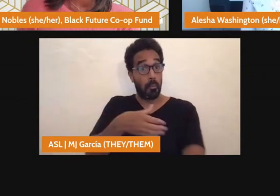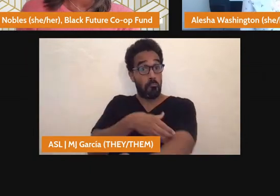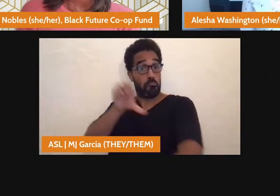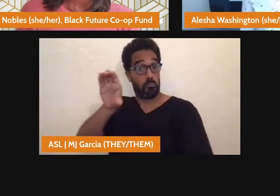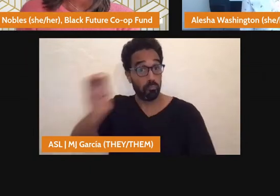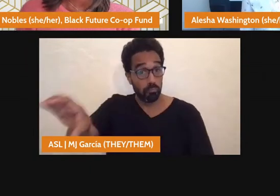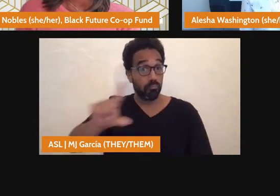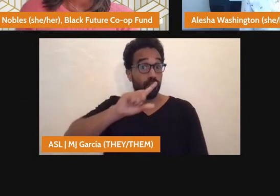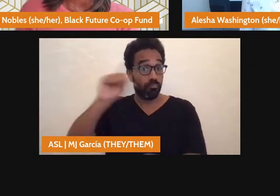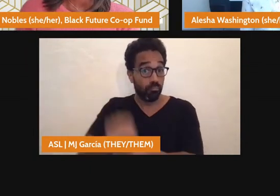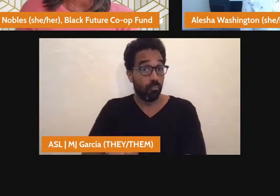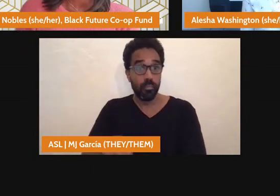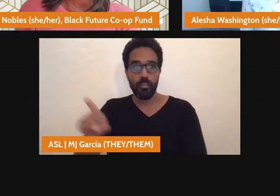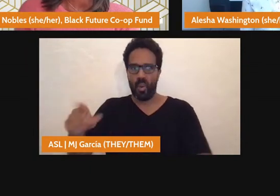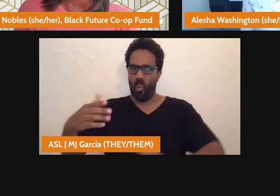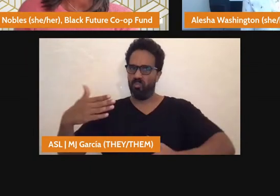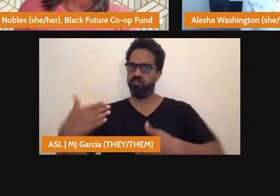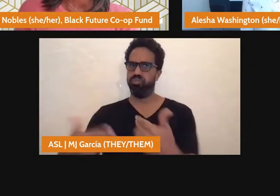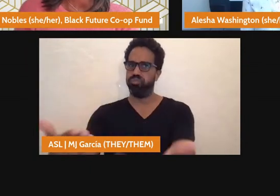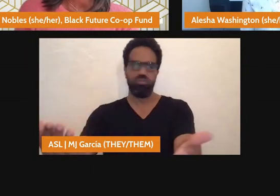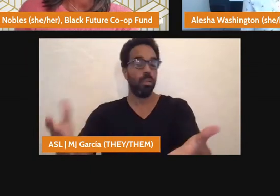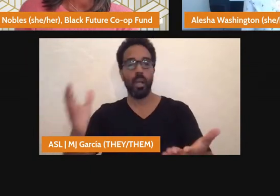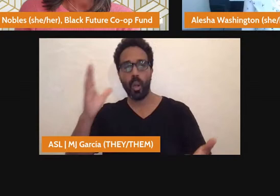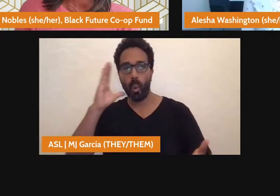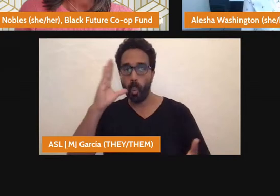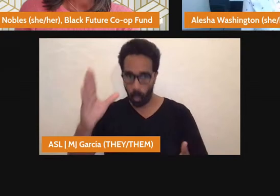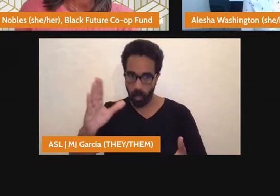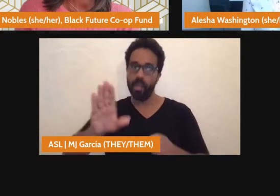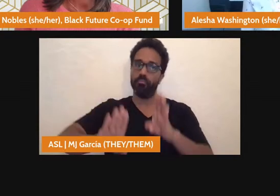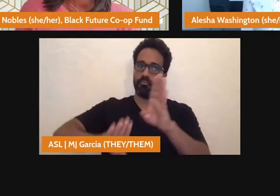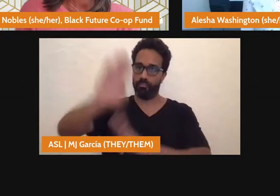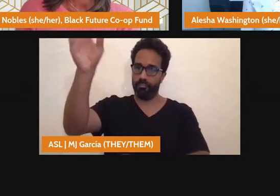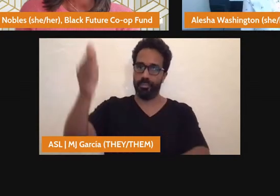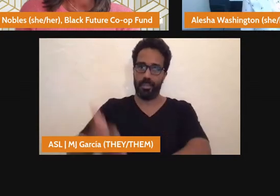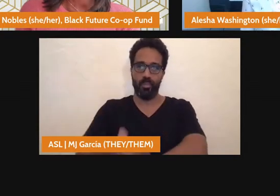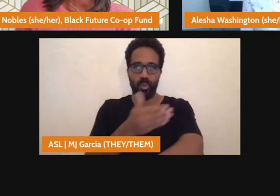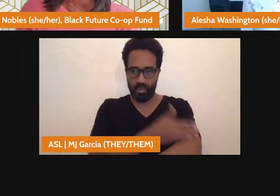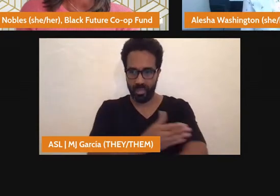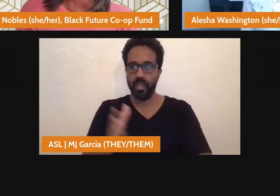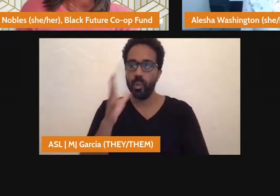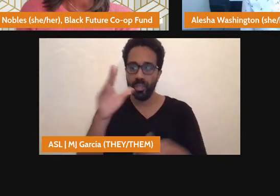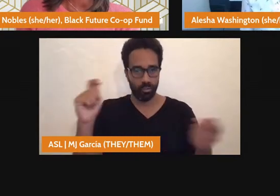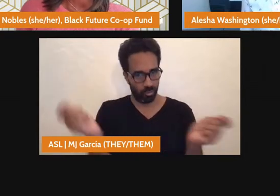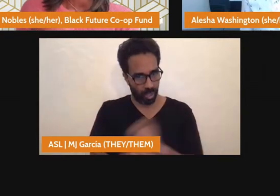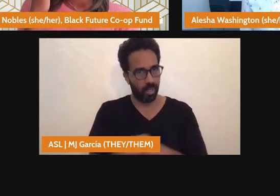that happens. It can be really exciting to see what happens in an organization. And